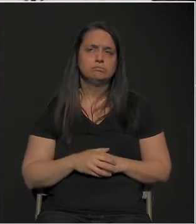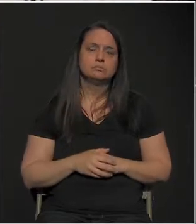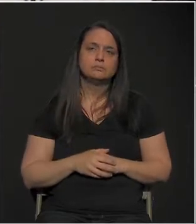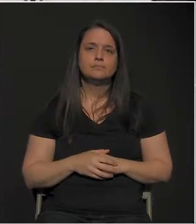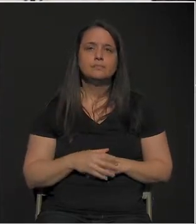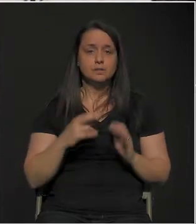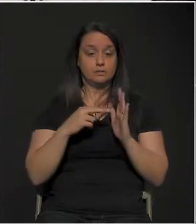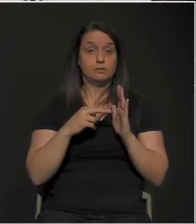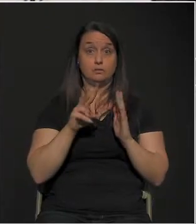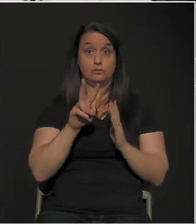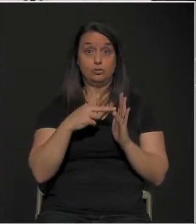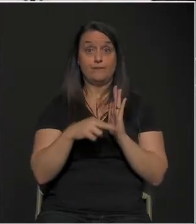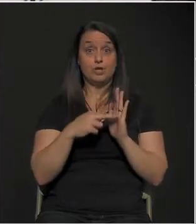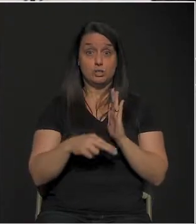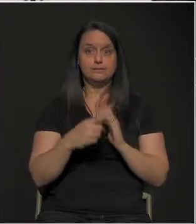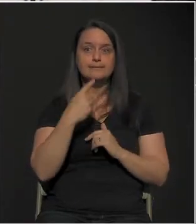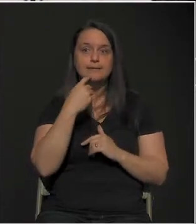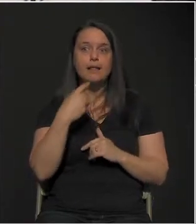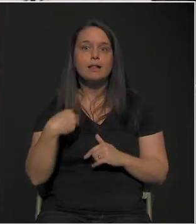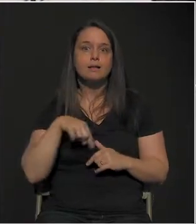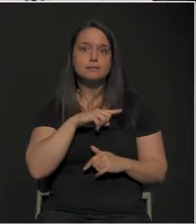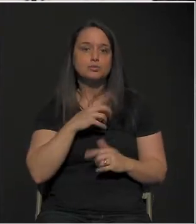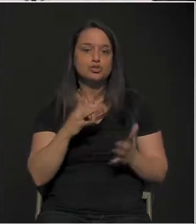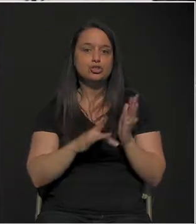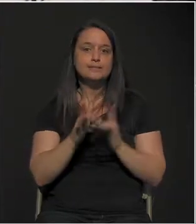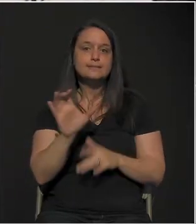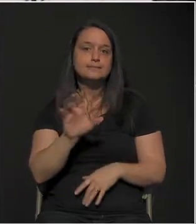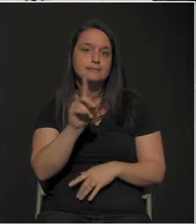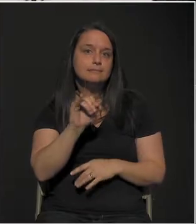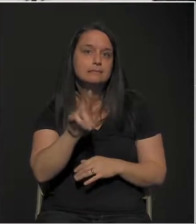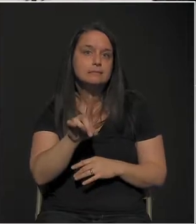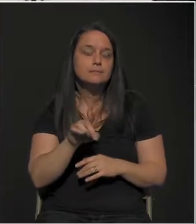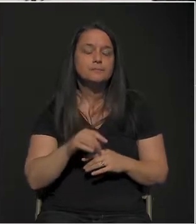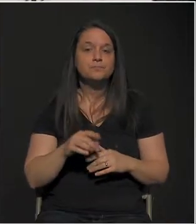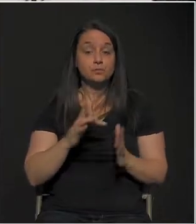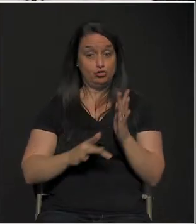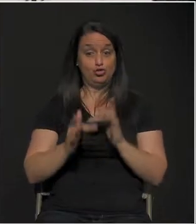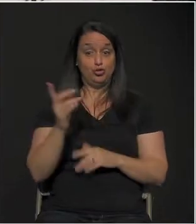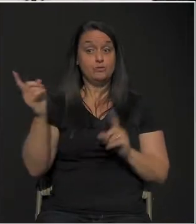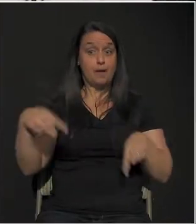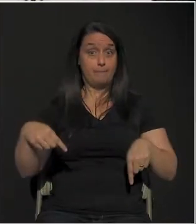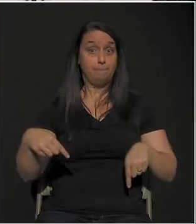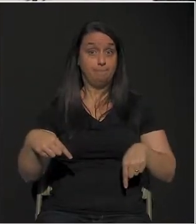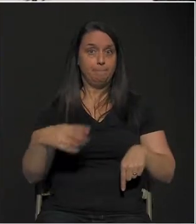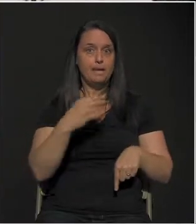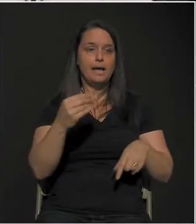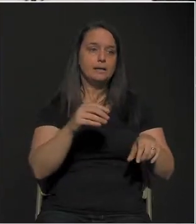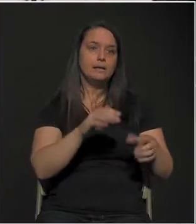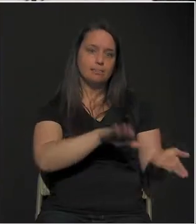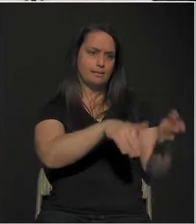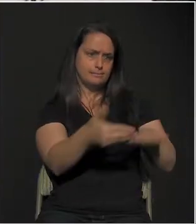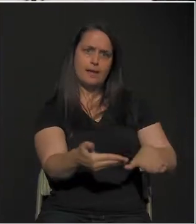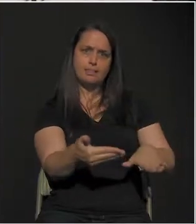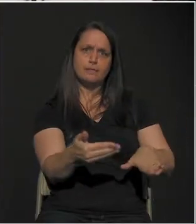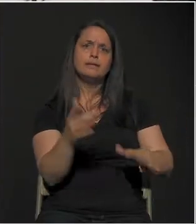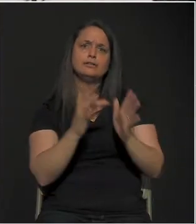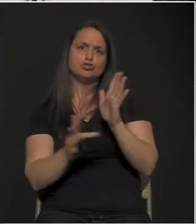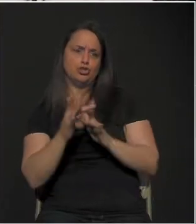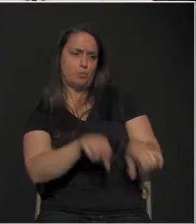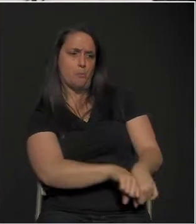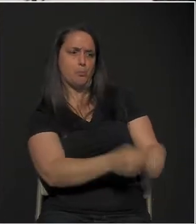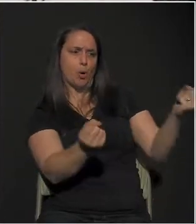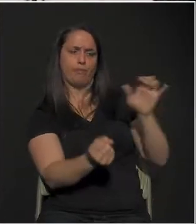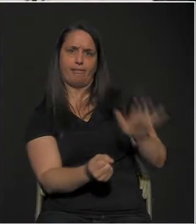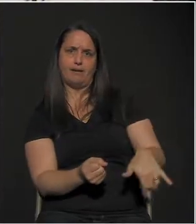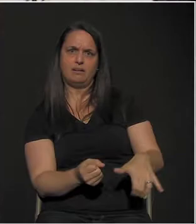These two verses right here, they tell us what Jesus did. They tell us Jesus came and he broke the power of death. How in the